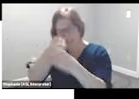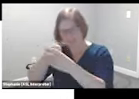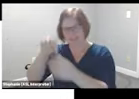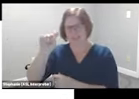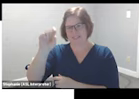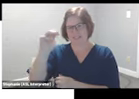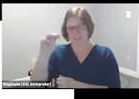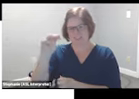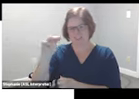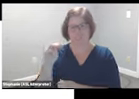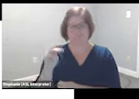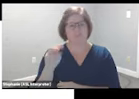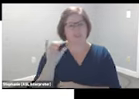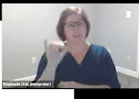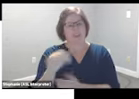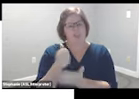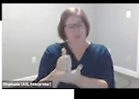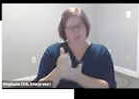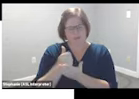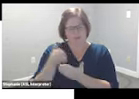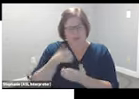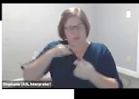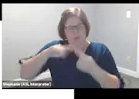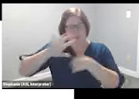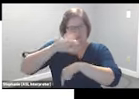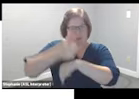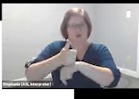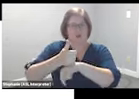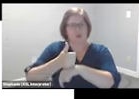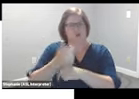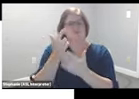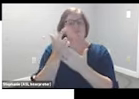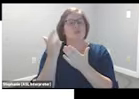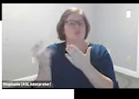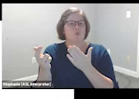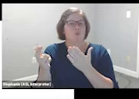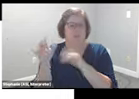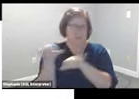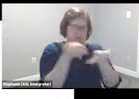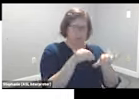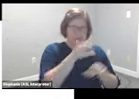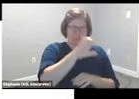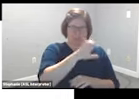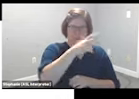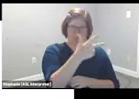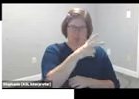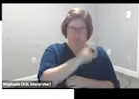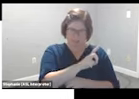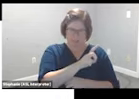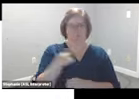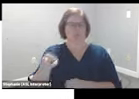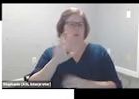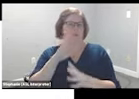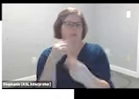and perspectives in order to launch a resource much like C3D, which will provide